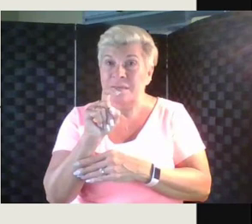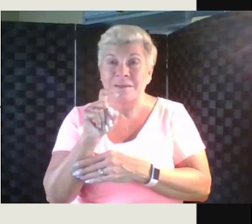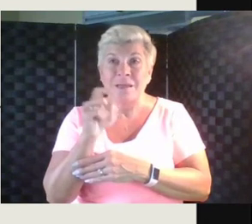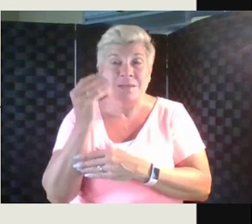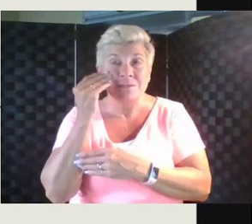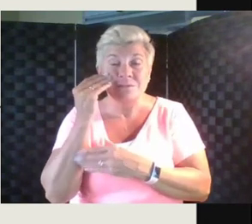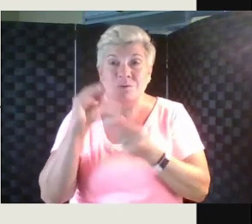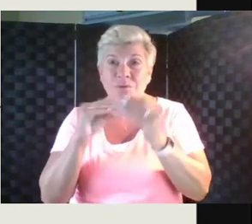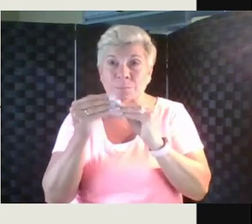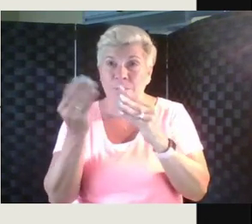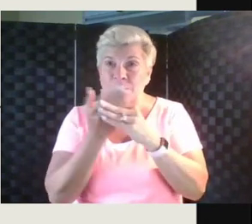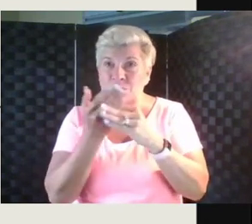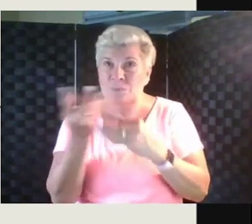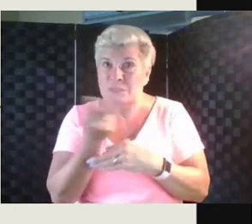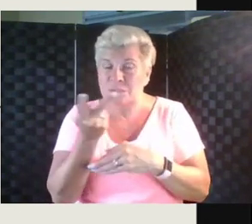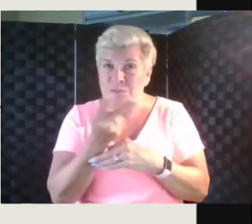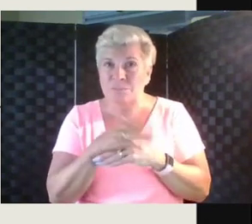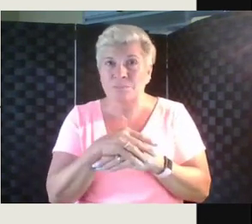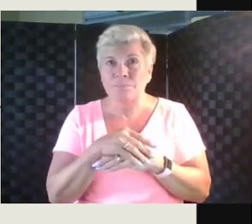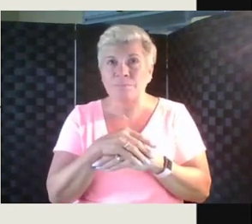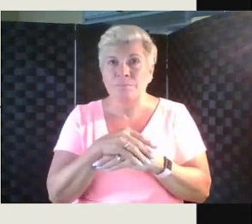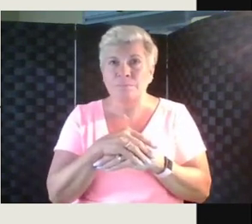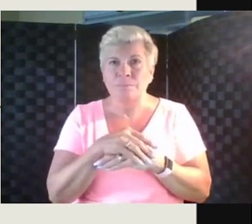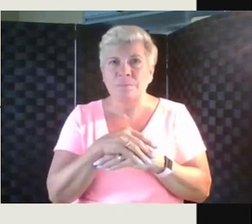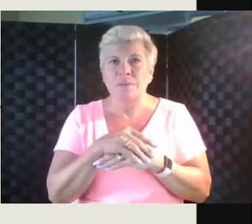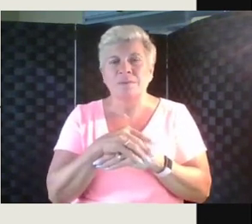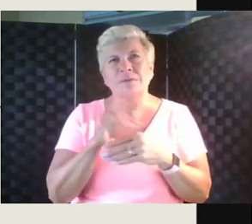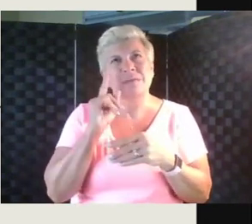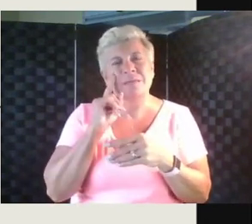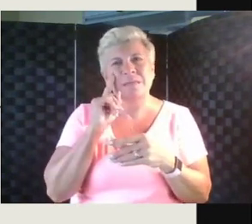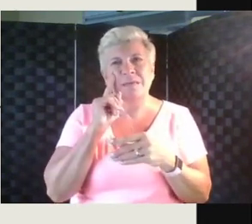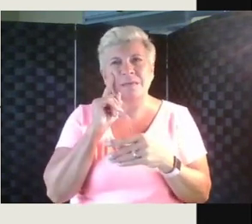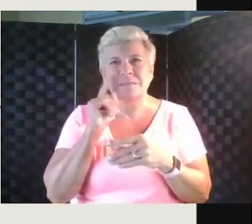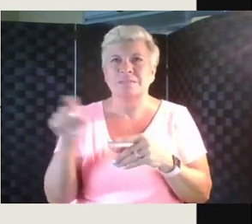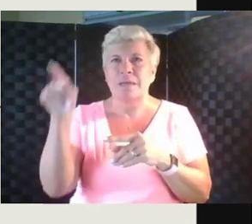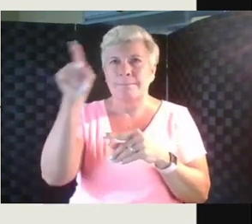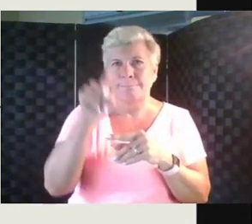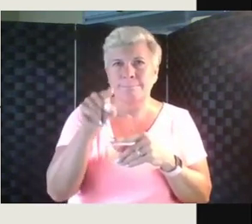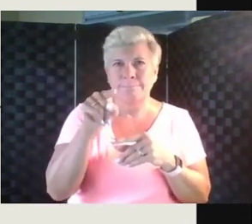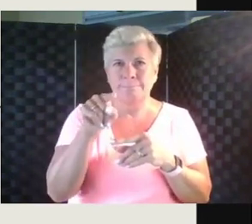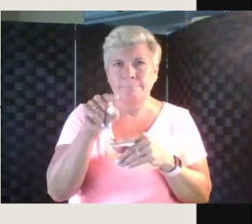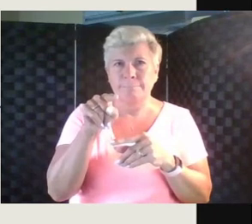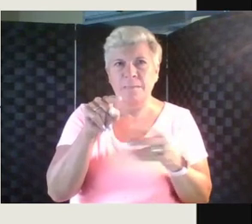between 87 and 243. Let's hop from 87 to 100.